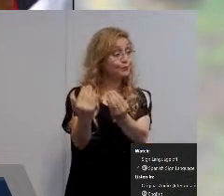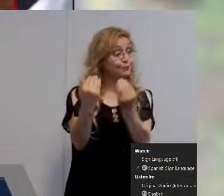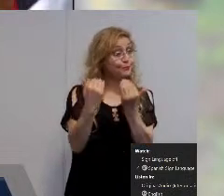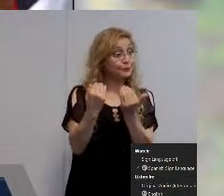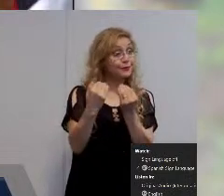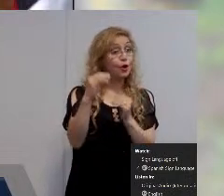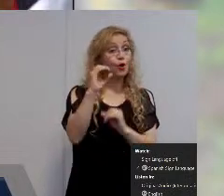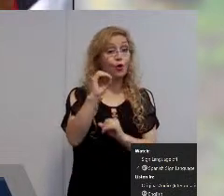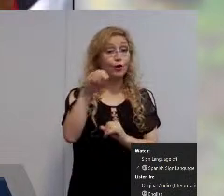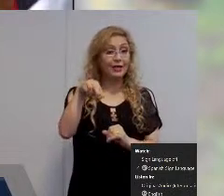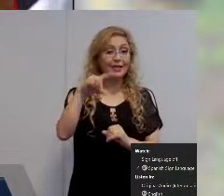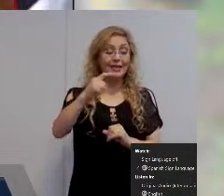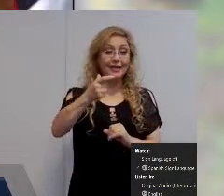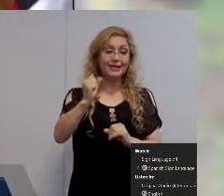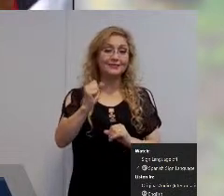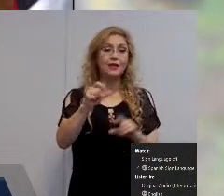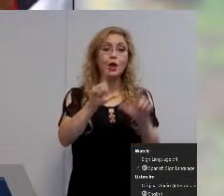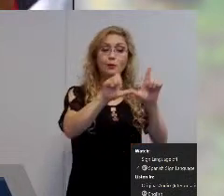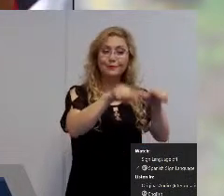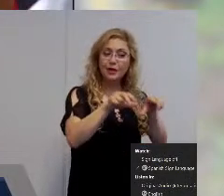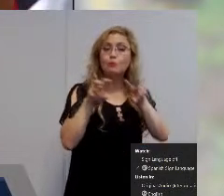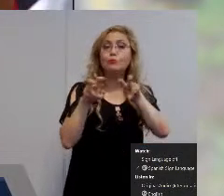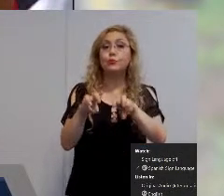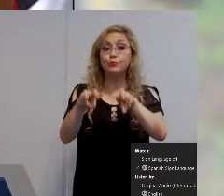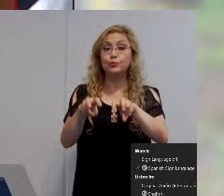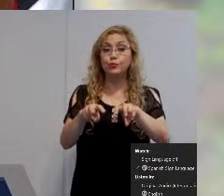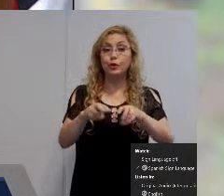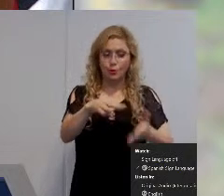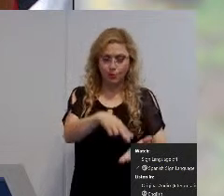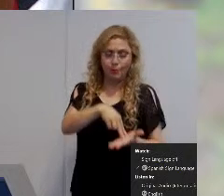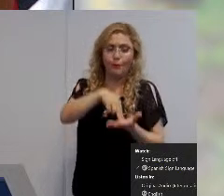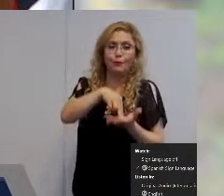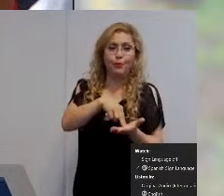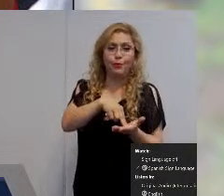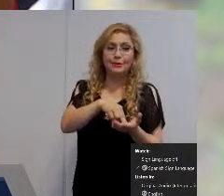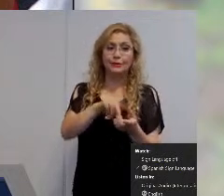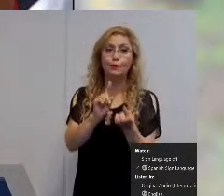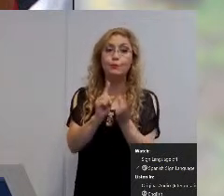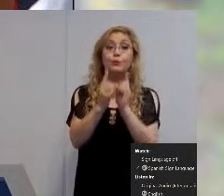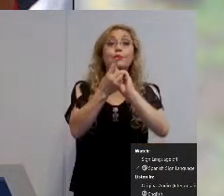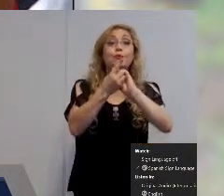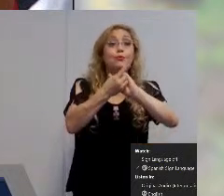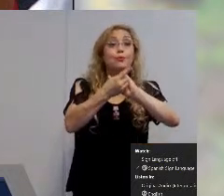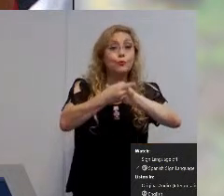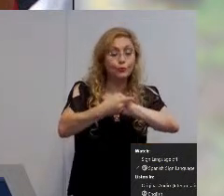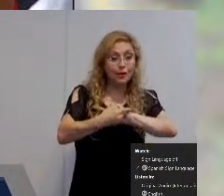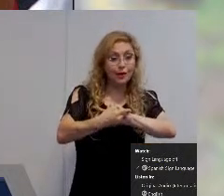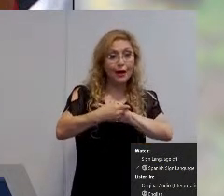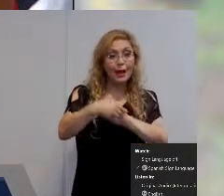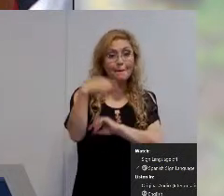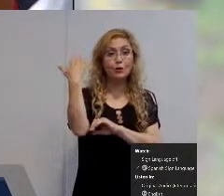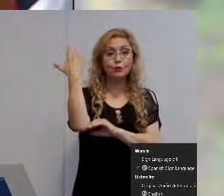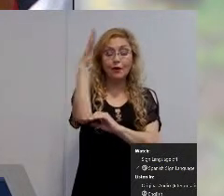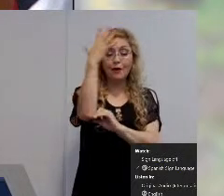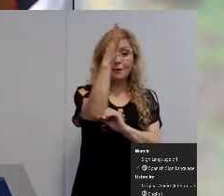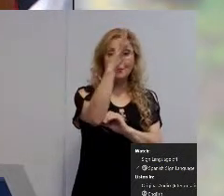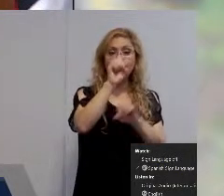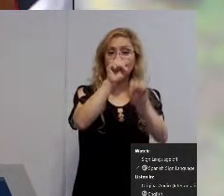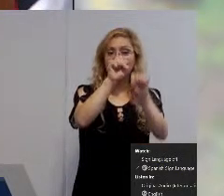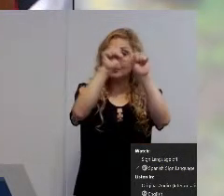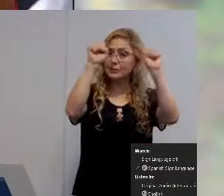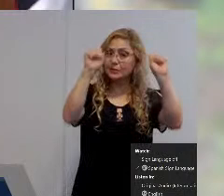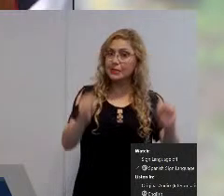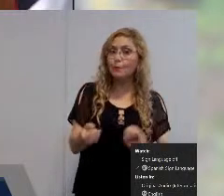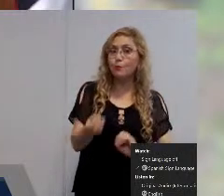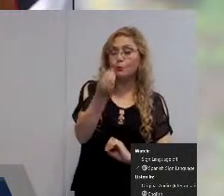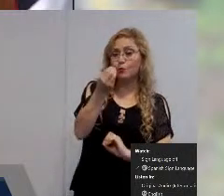to climate change, inclusive agri-food systems with a focus on the market and strengthening of capacities